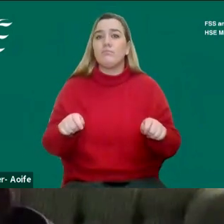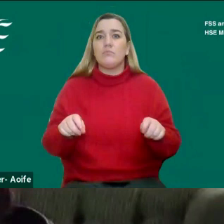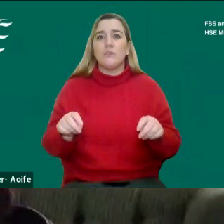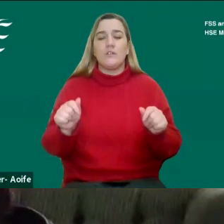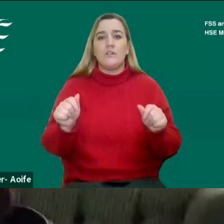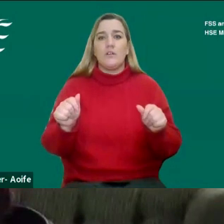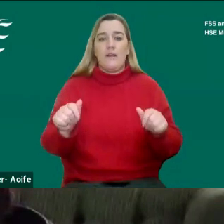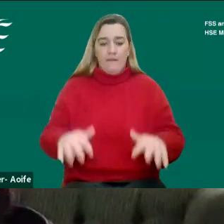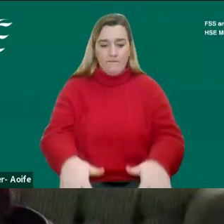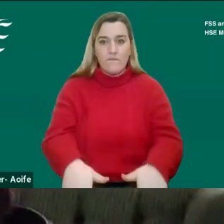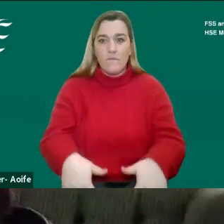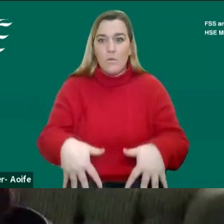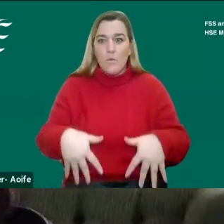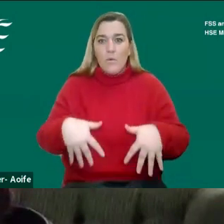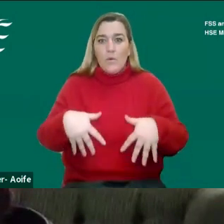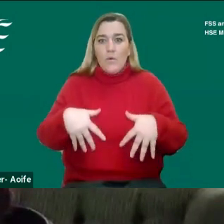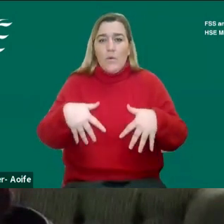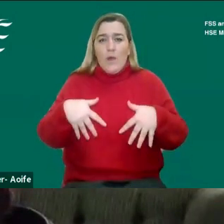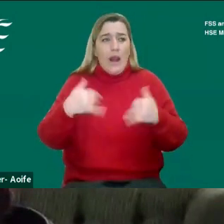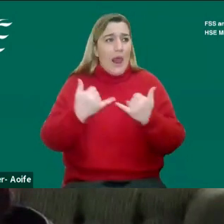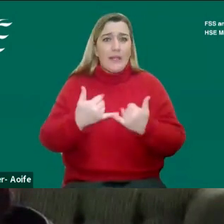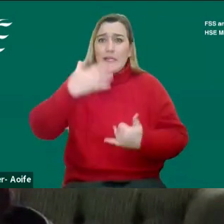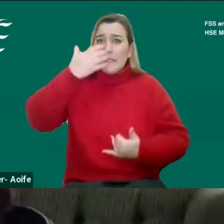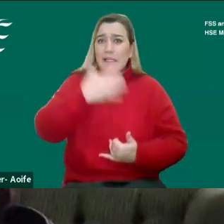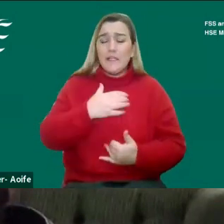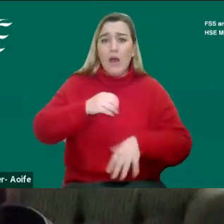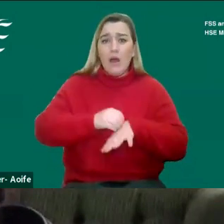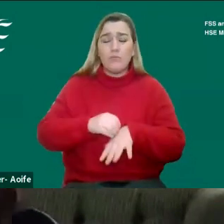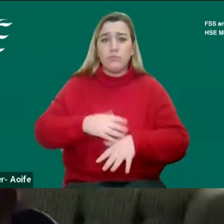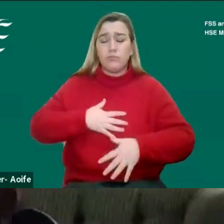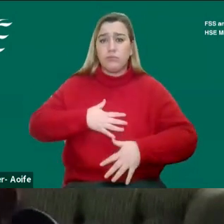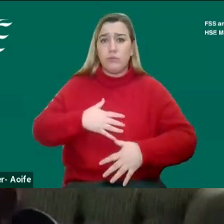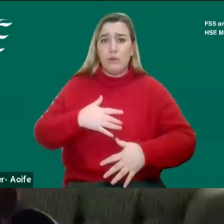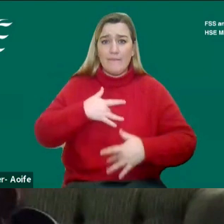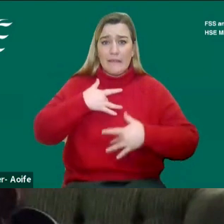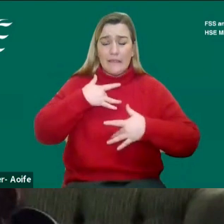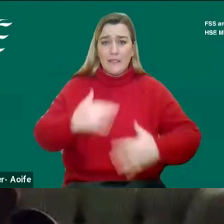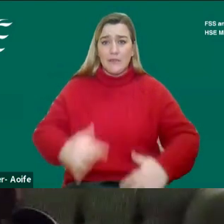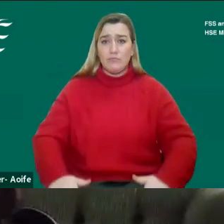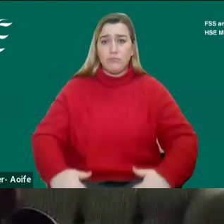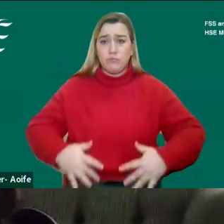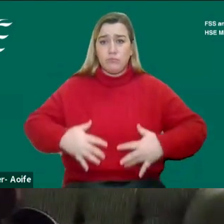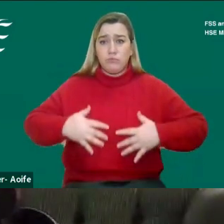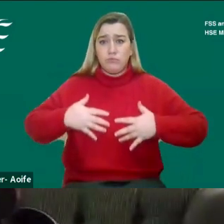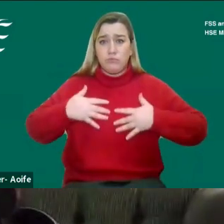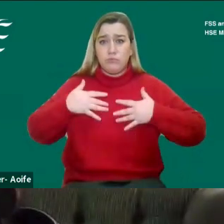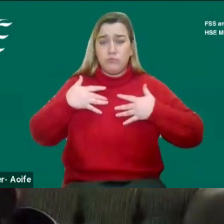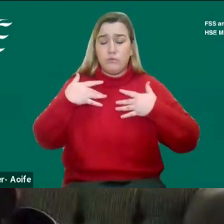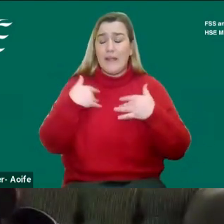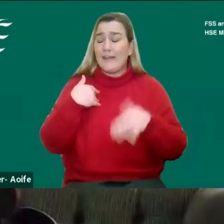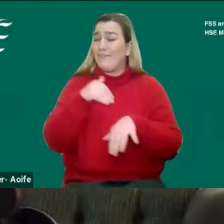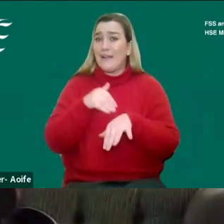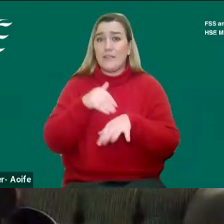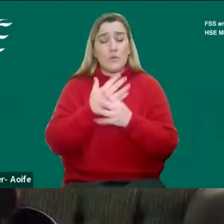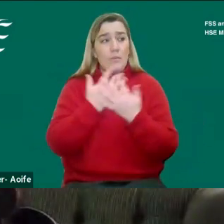head, it's like as if you're after turning on a heater and the heat is working its way up. Like it affects so much in your life, you